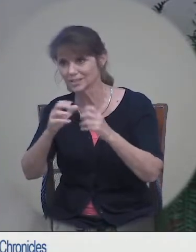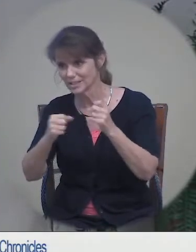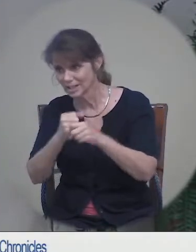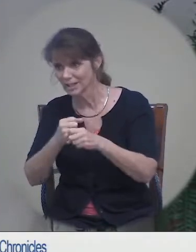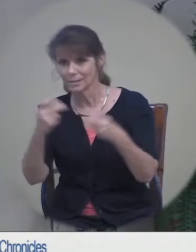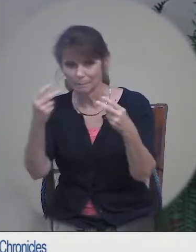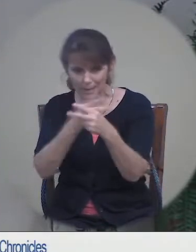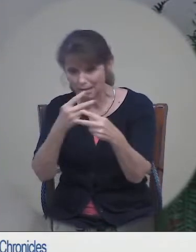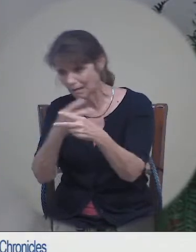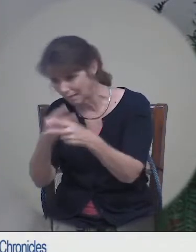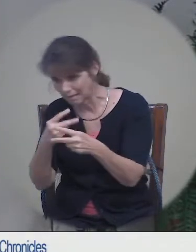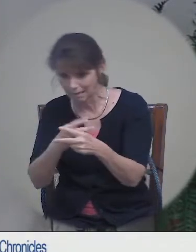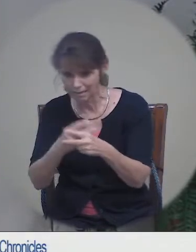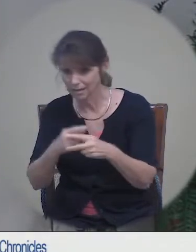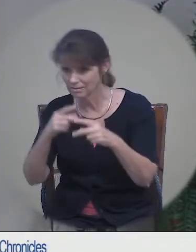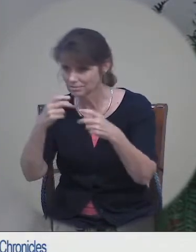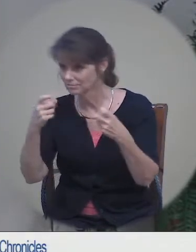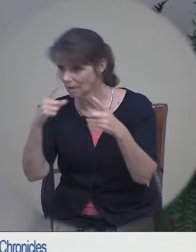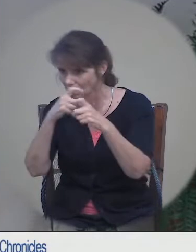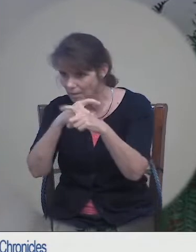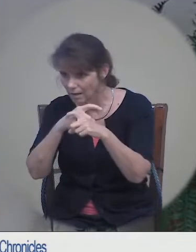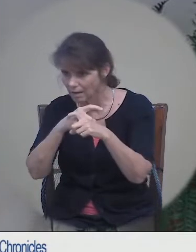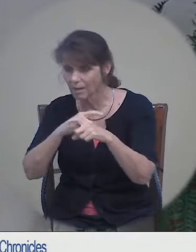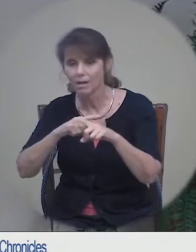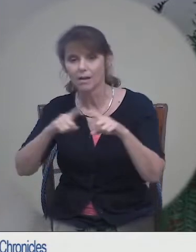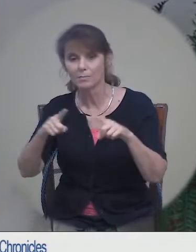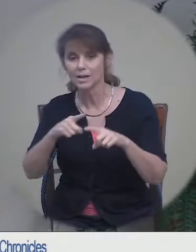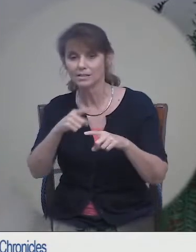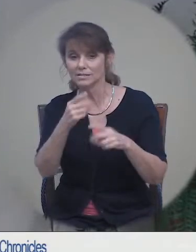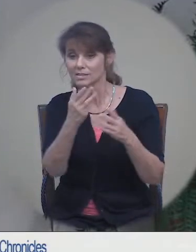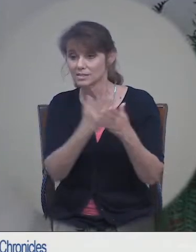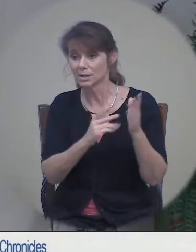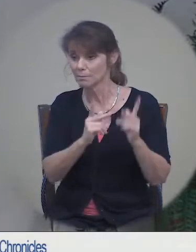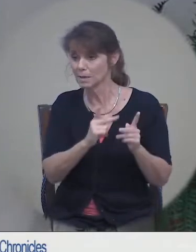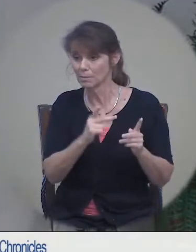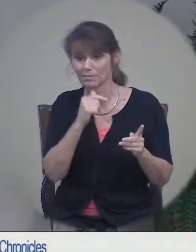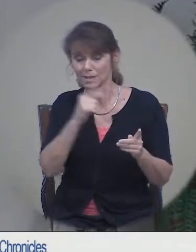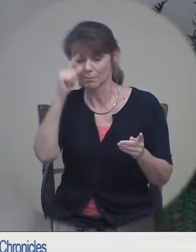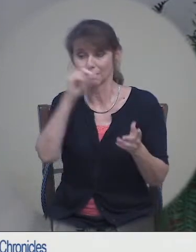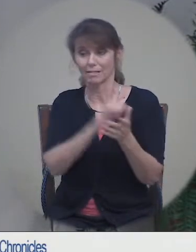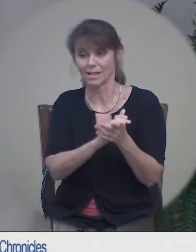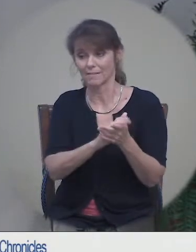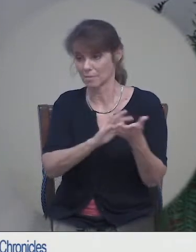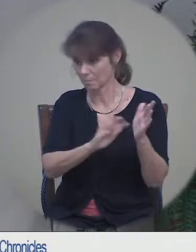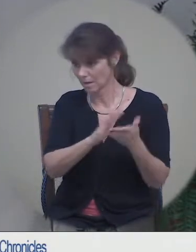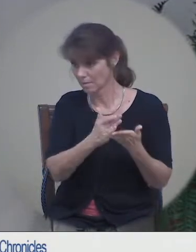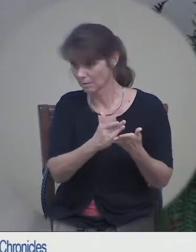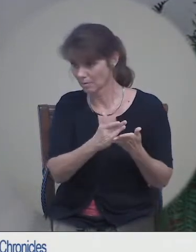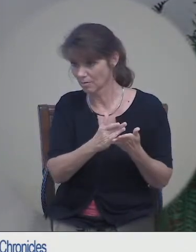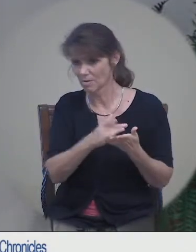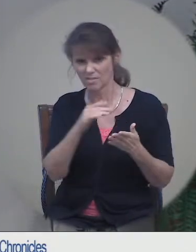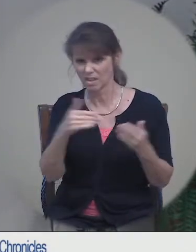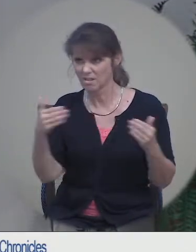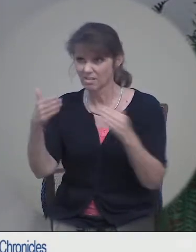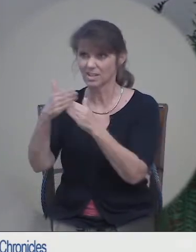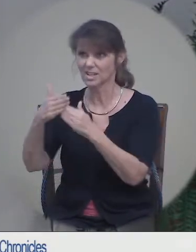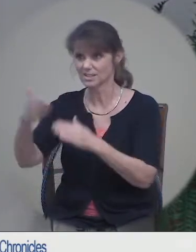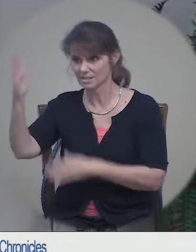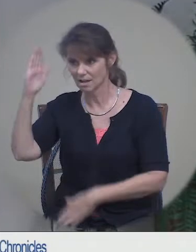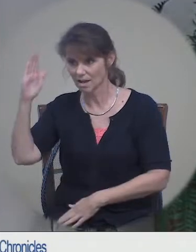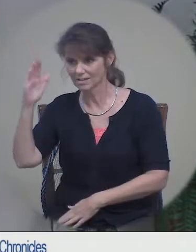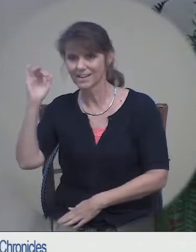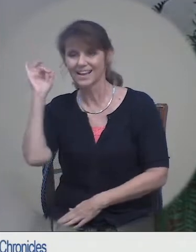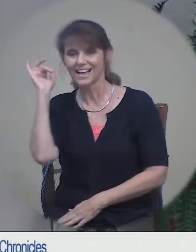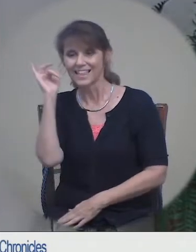biblical story, who don't believe in the Bible or they're opposed to God, these are the types of issues that